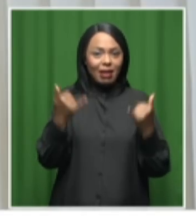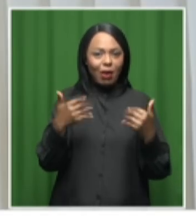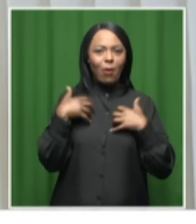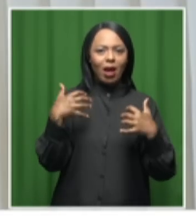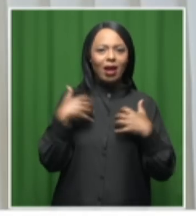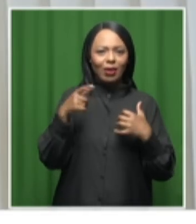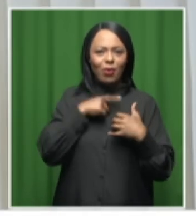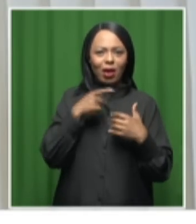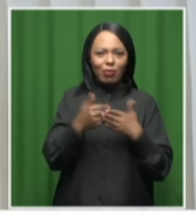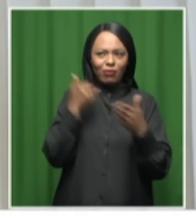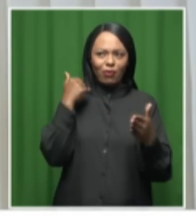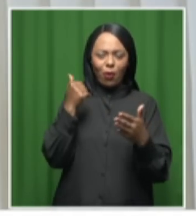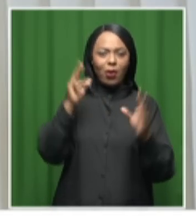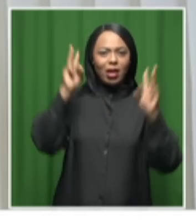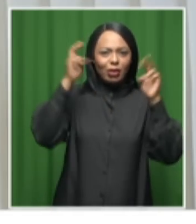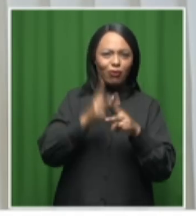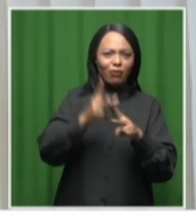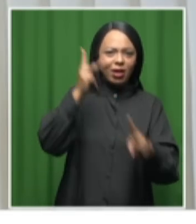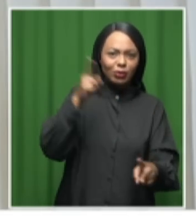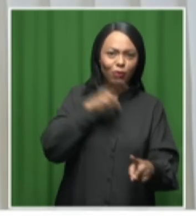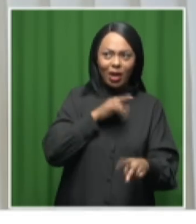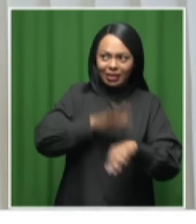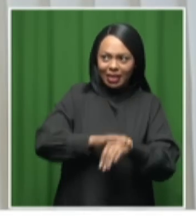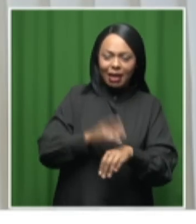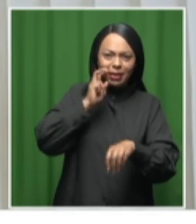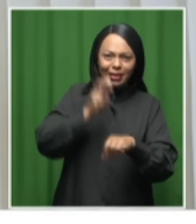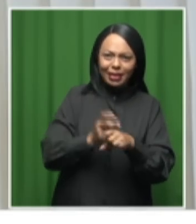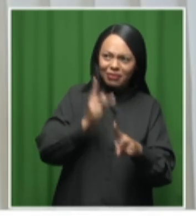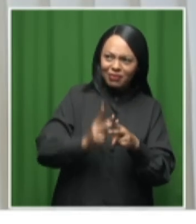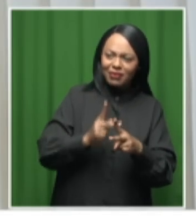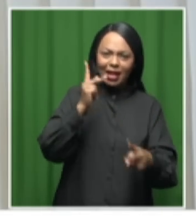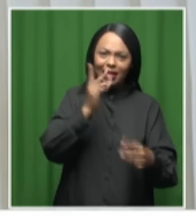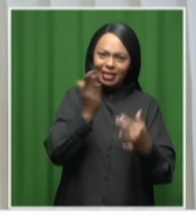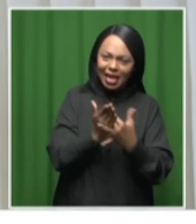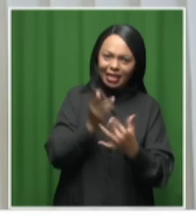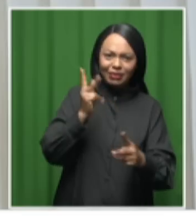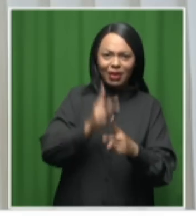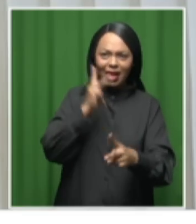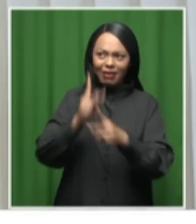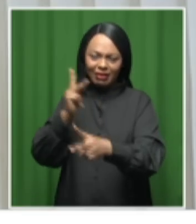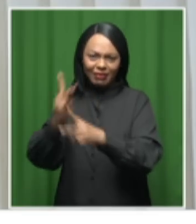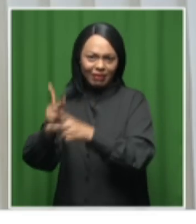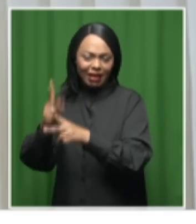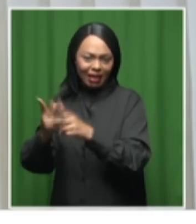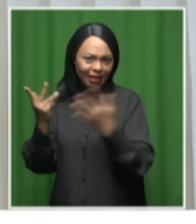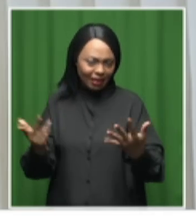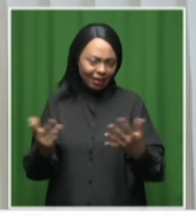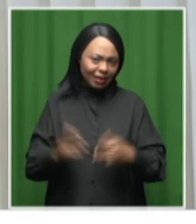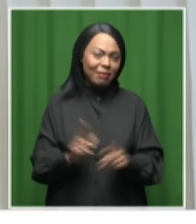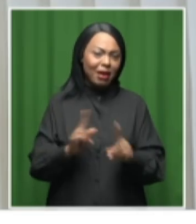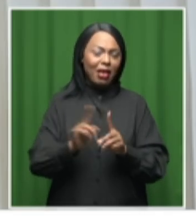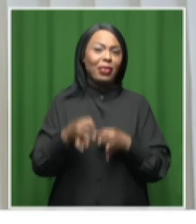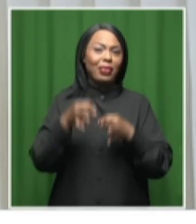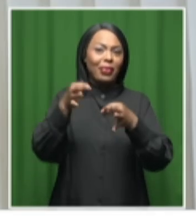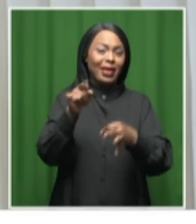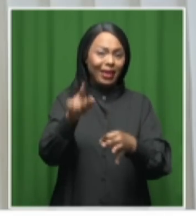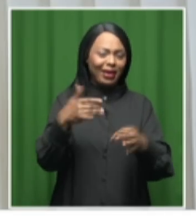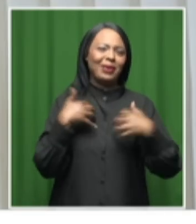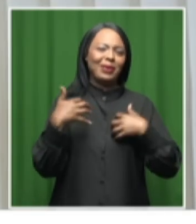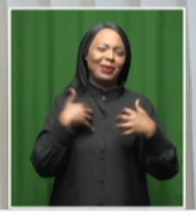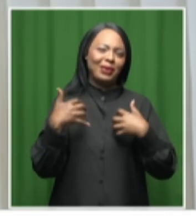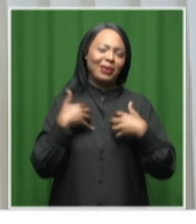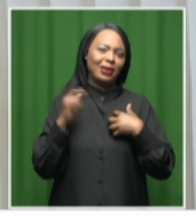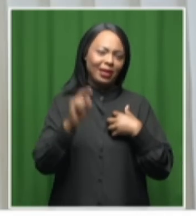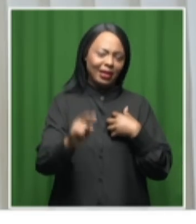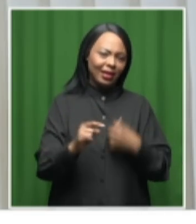before this matter is finalized. I would have thought that by this time, all those particular issues would have been done and dusted. Yeah, I suppose we should learn